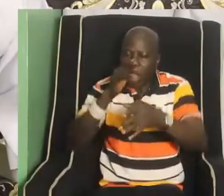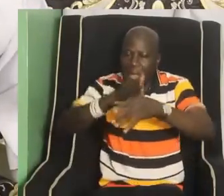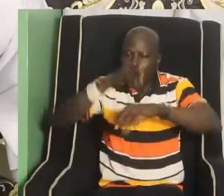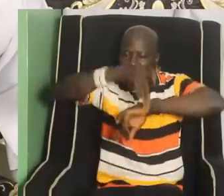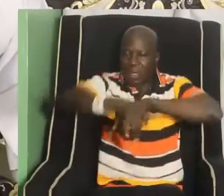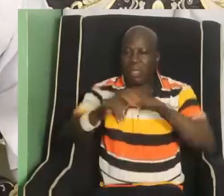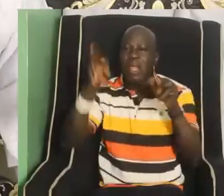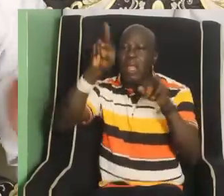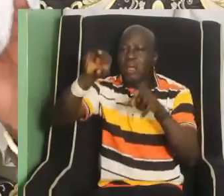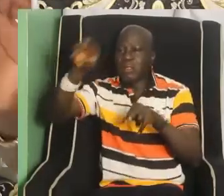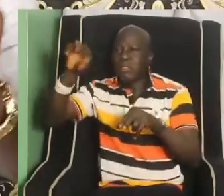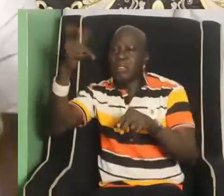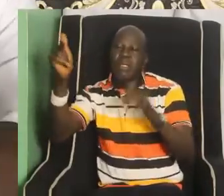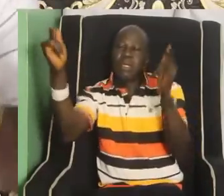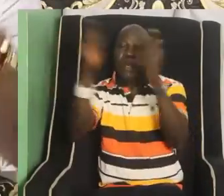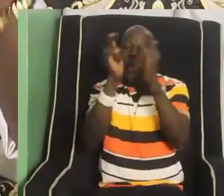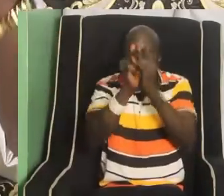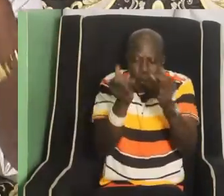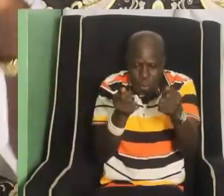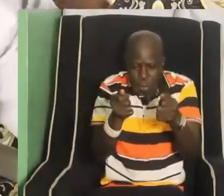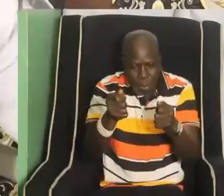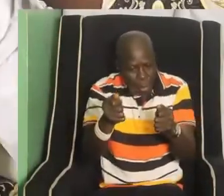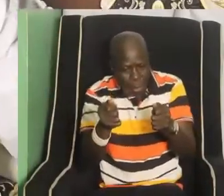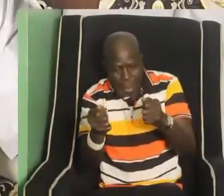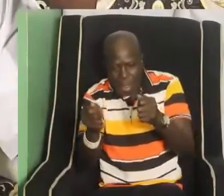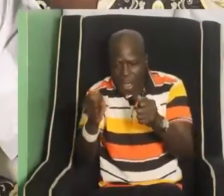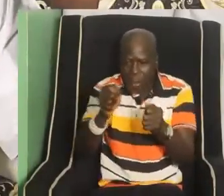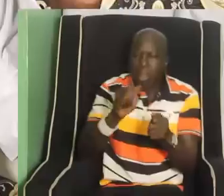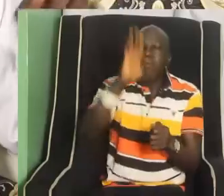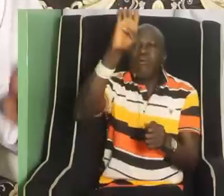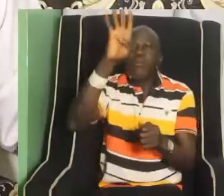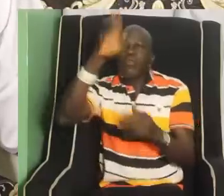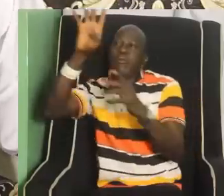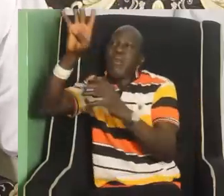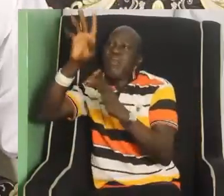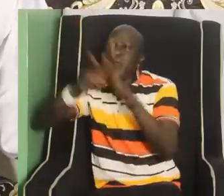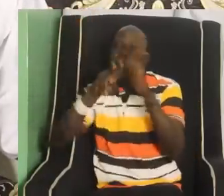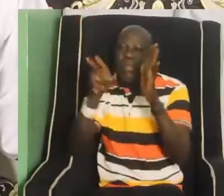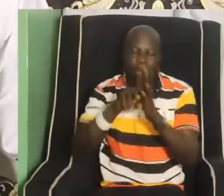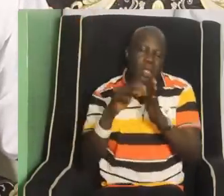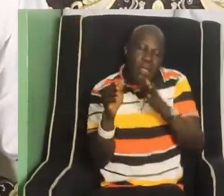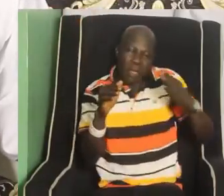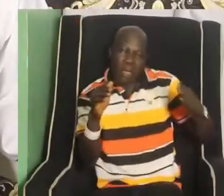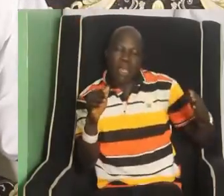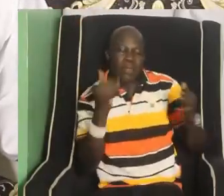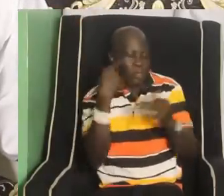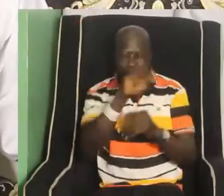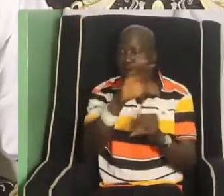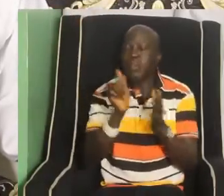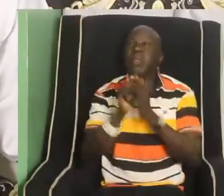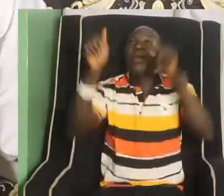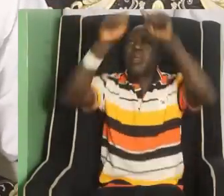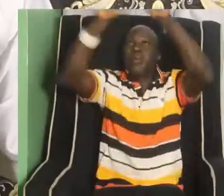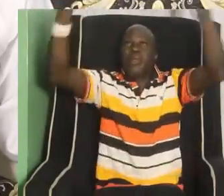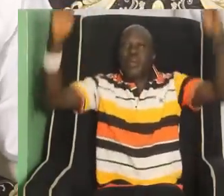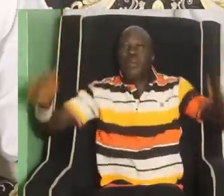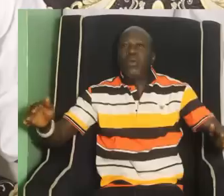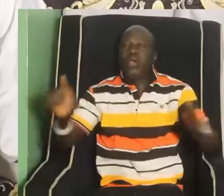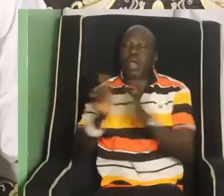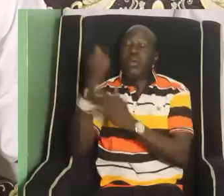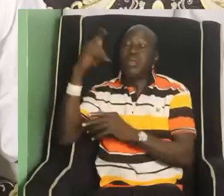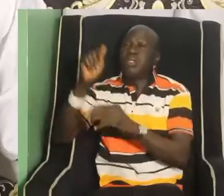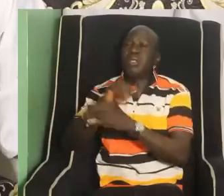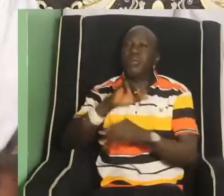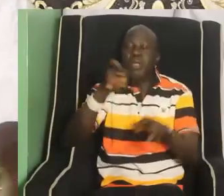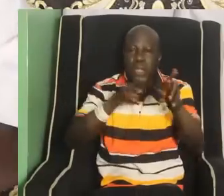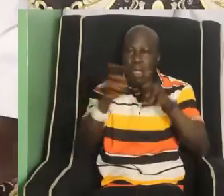Redemption Camp. You pass Redemption Camp. What drive be just 4 to 5 minutes. About 4 to 5 minutes drive. You walk to my side body. On your right, you'll be looking at the billboard. What will see Shebioba?